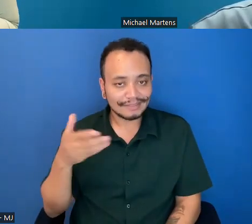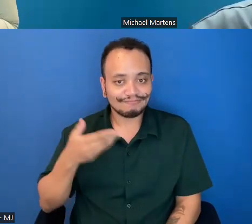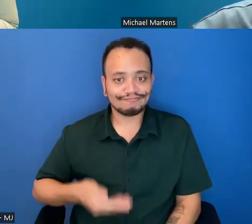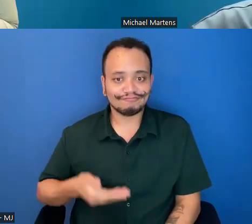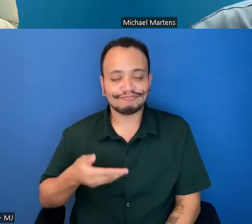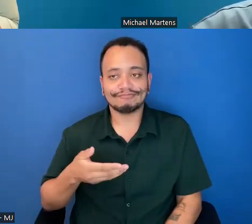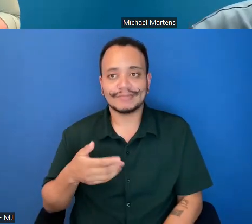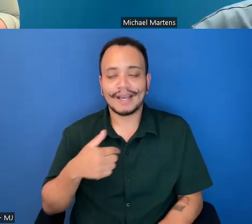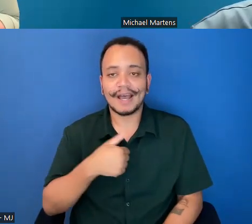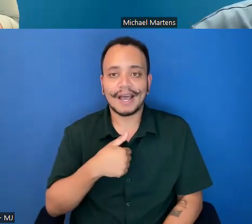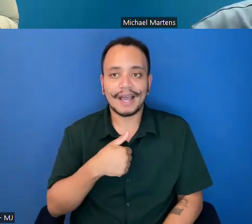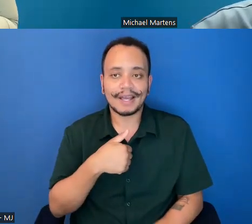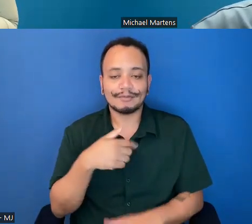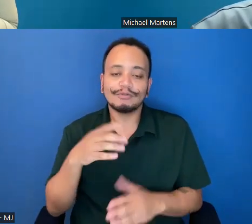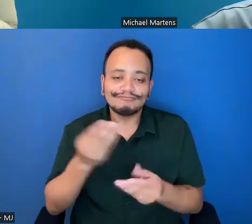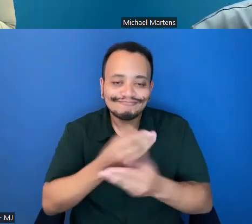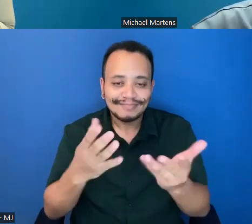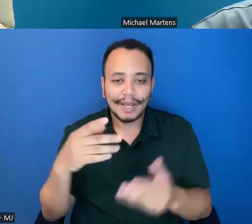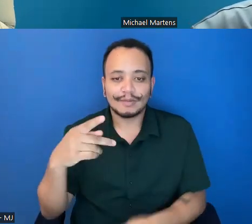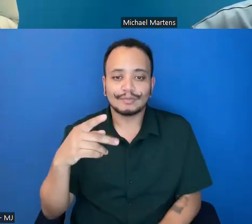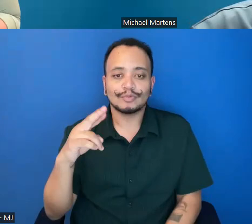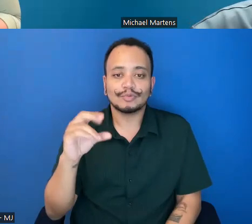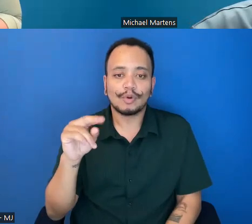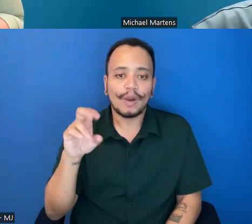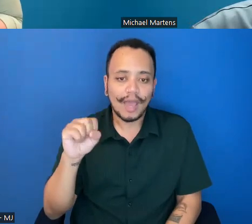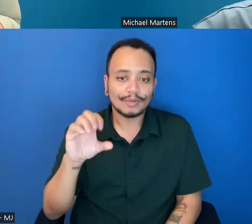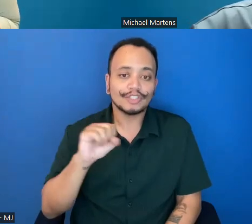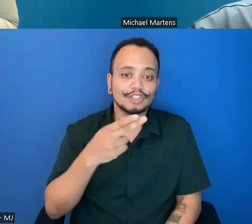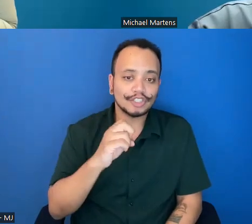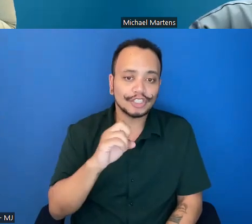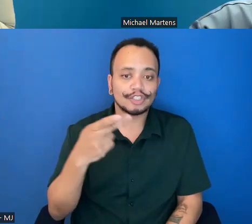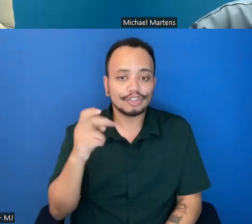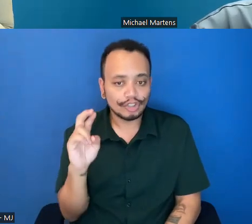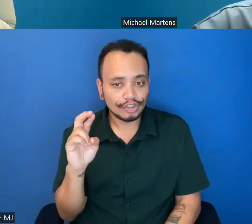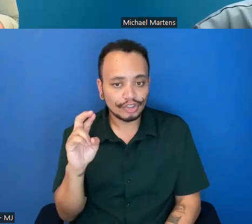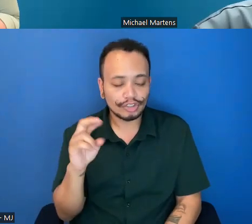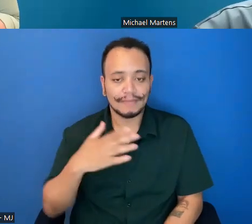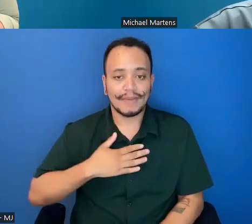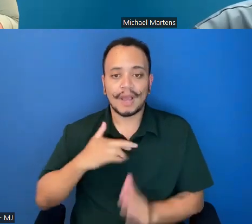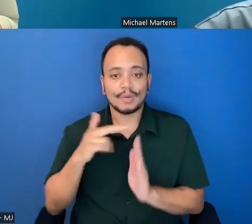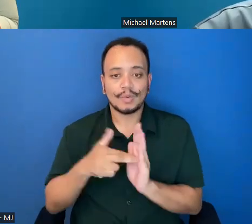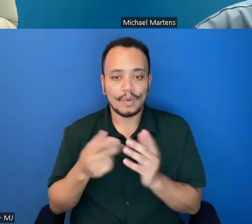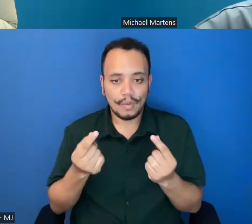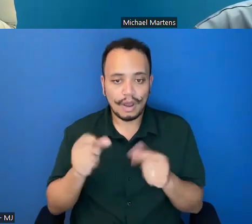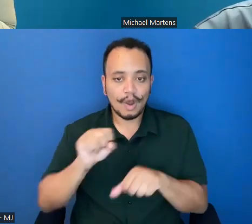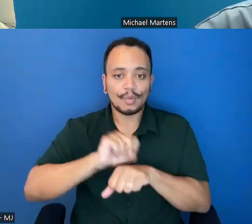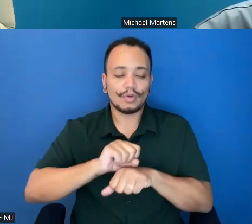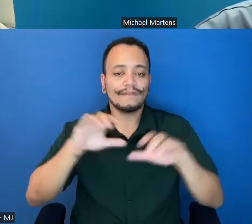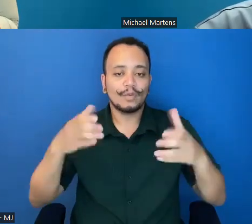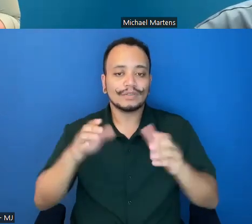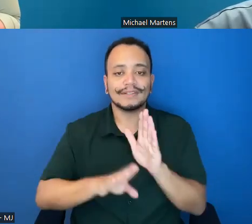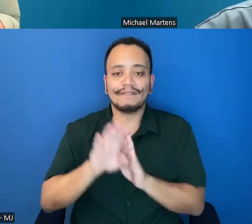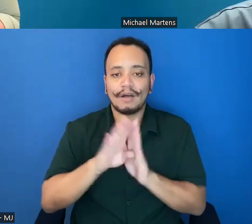I am my pronouns are she, her, and I'm the workforce development here at the